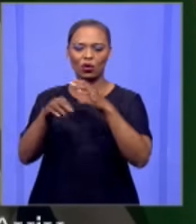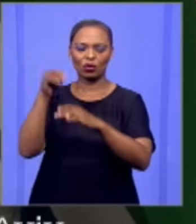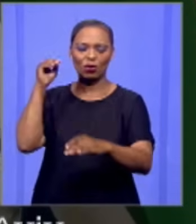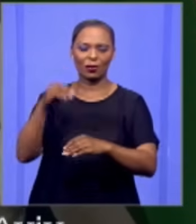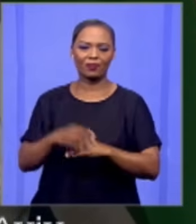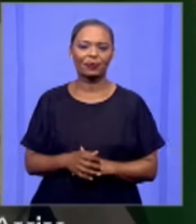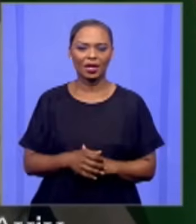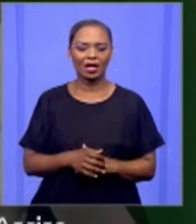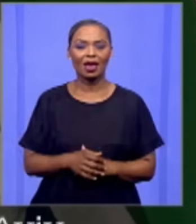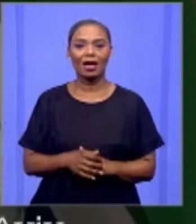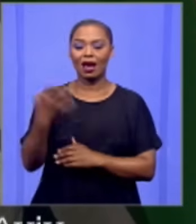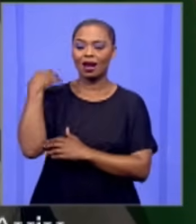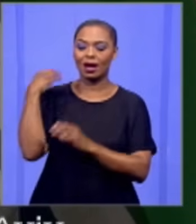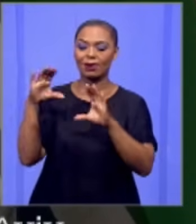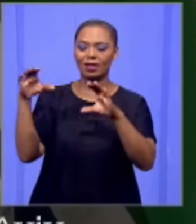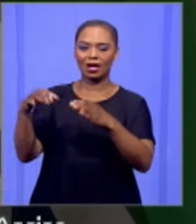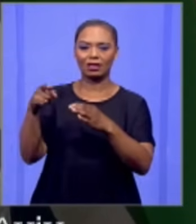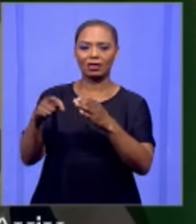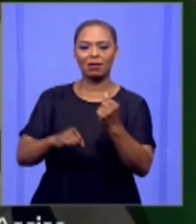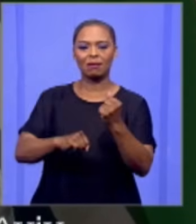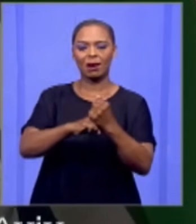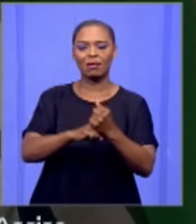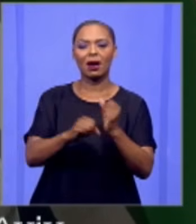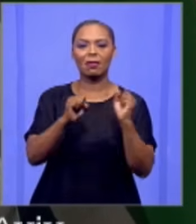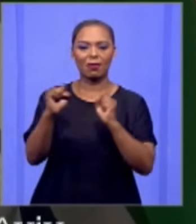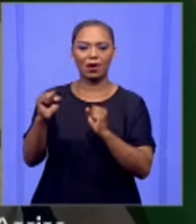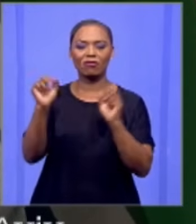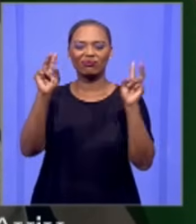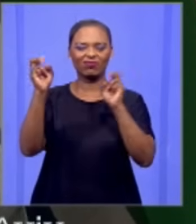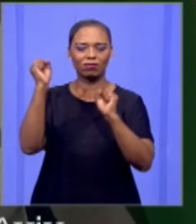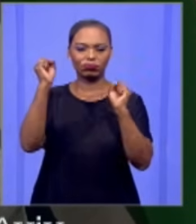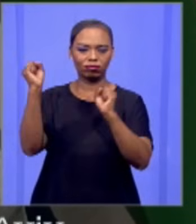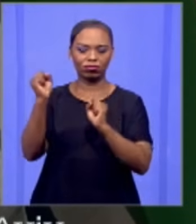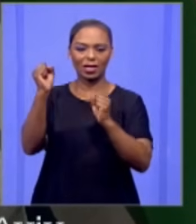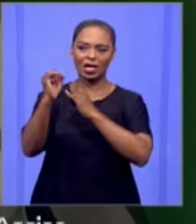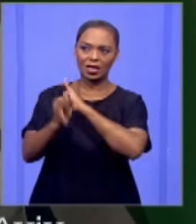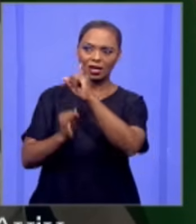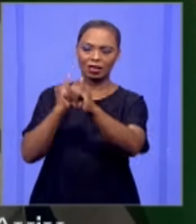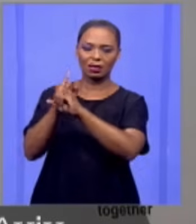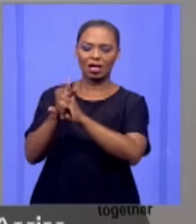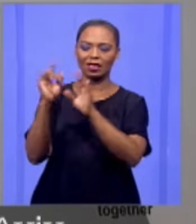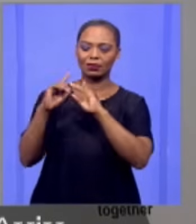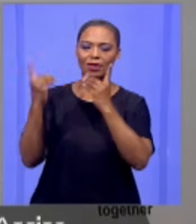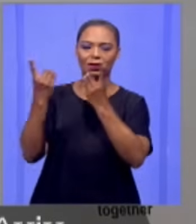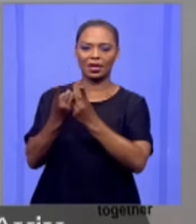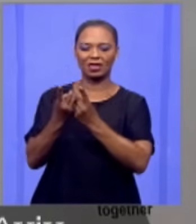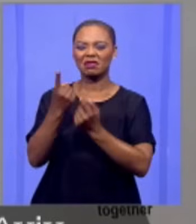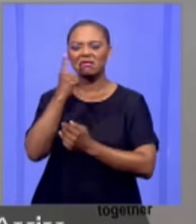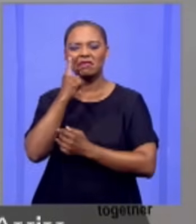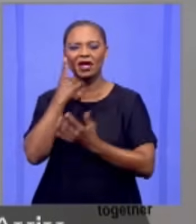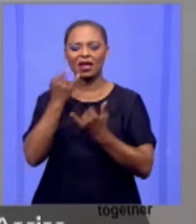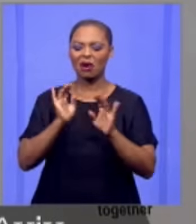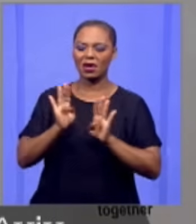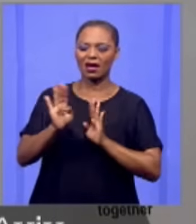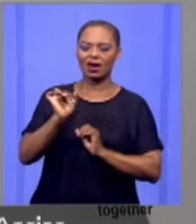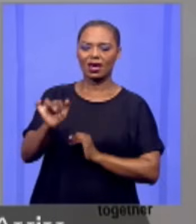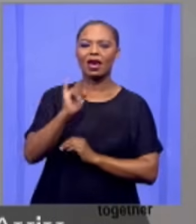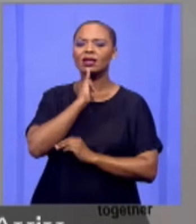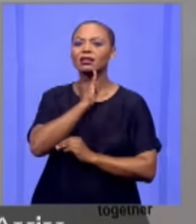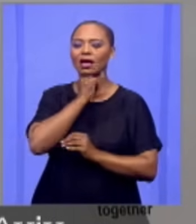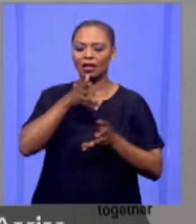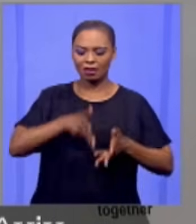sephetho sa kabinete go bile le taelo go ya go kgoro ya dikamano tša boditšhabatšhaba go lebelela ka leihlo la ntšhošo maitshwaro a motseta wa Israele ka Afrika